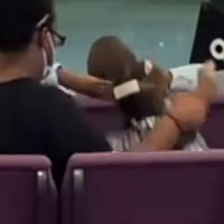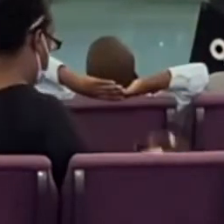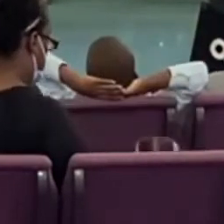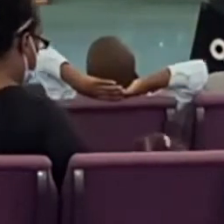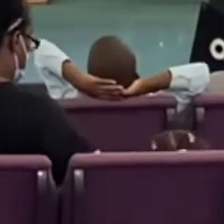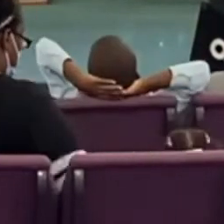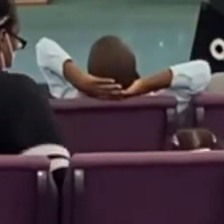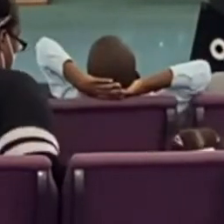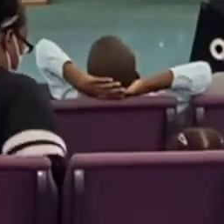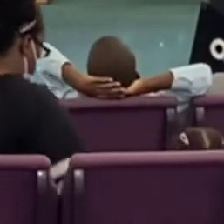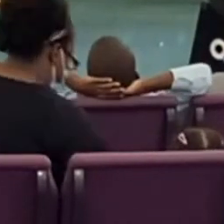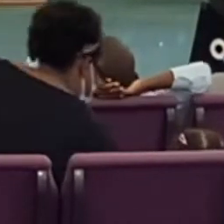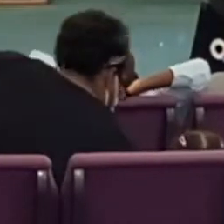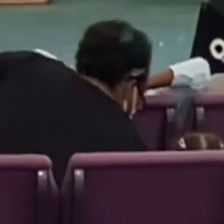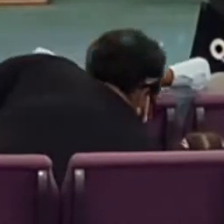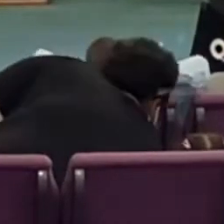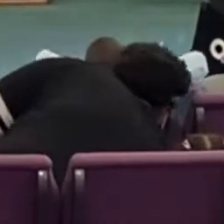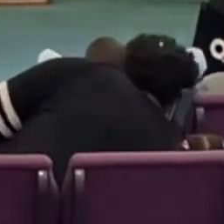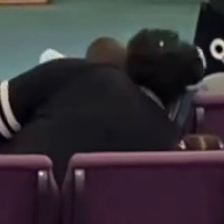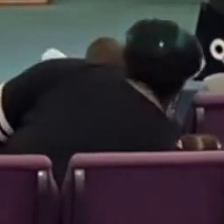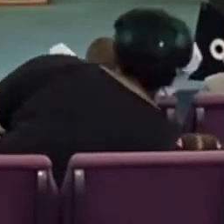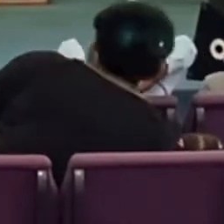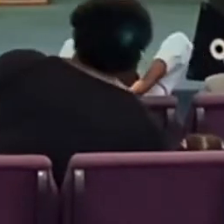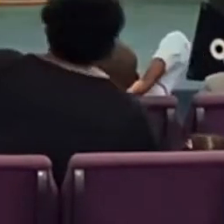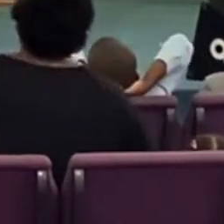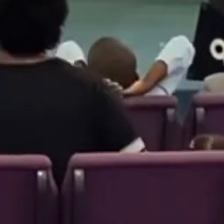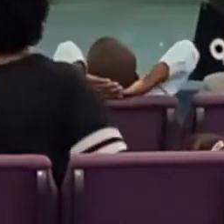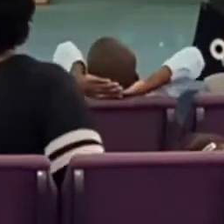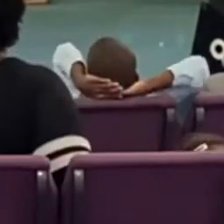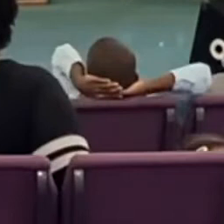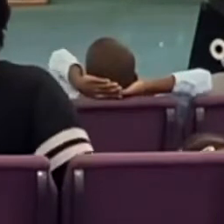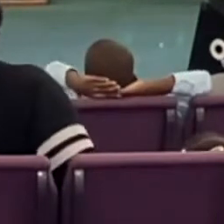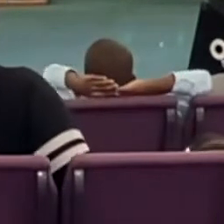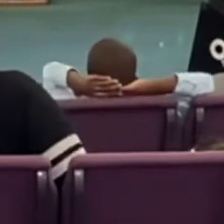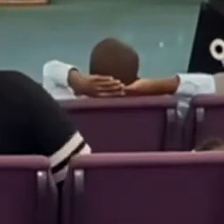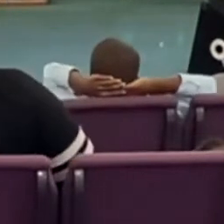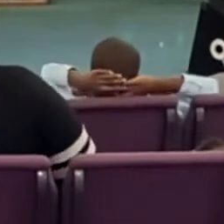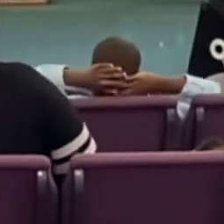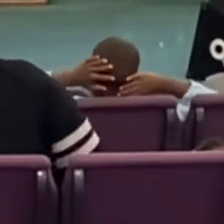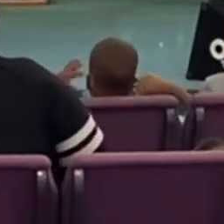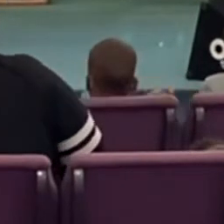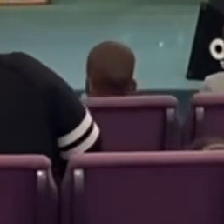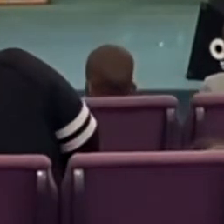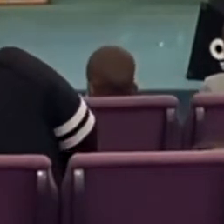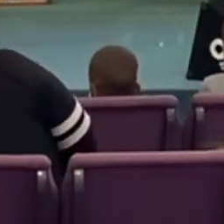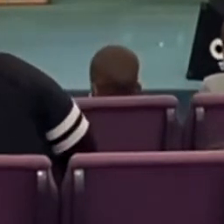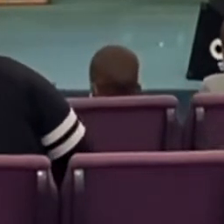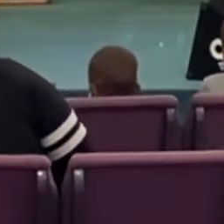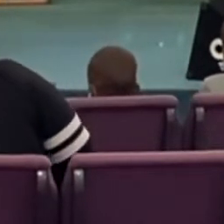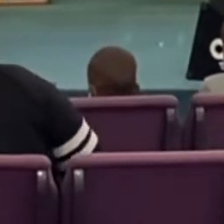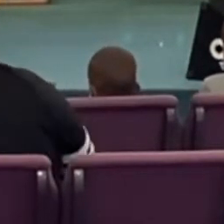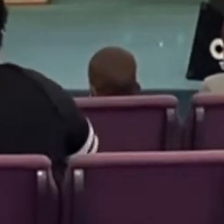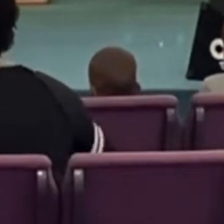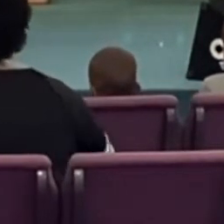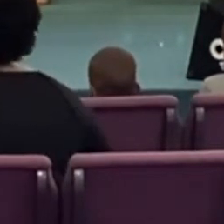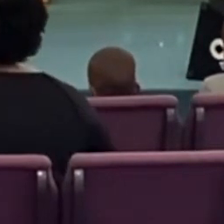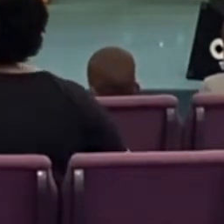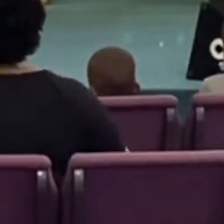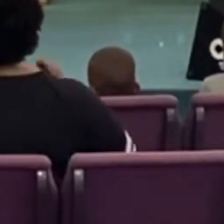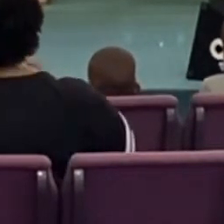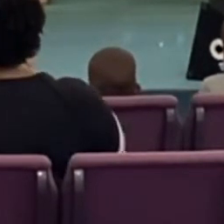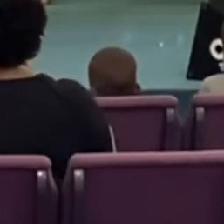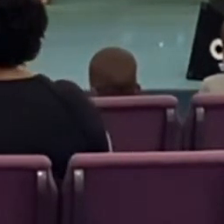viewing. It's going to change the atmosphere for the situations in your life. And I'm not talking about anything